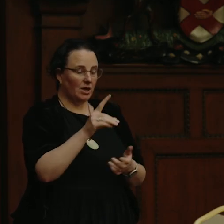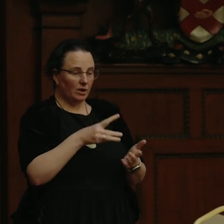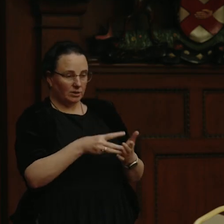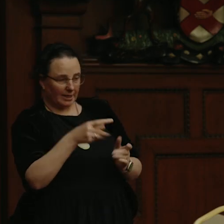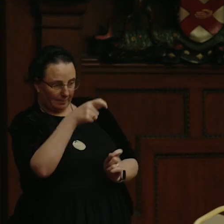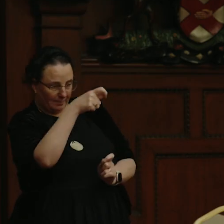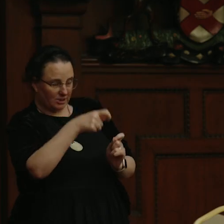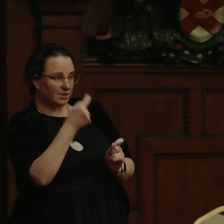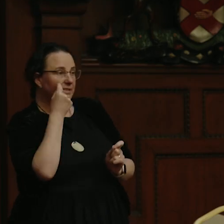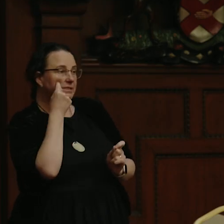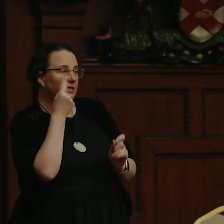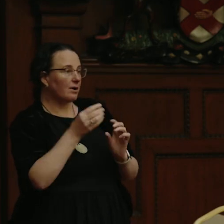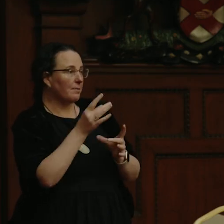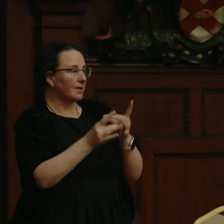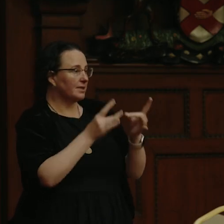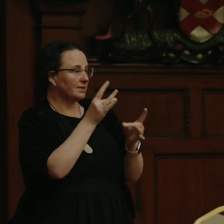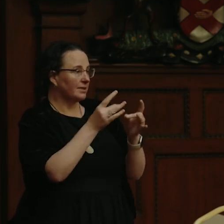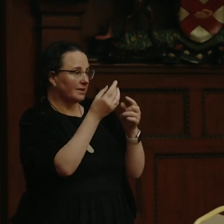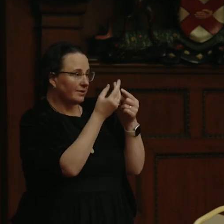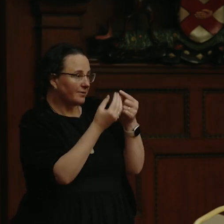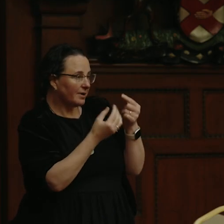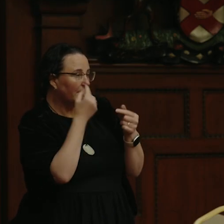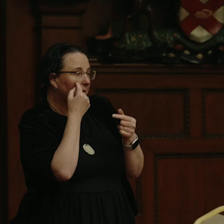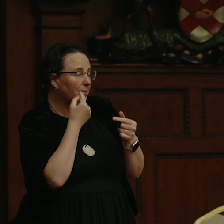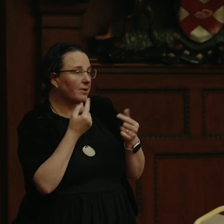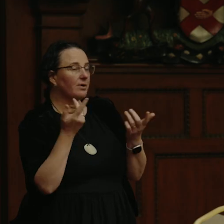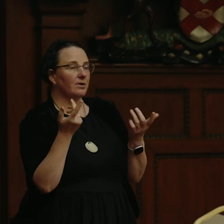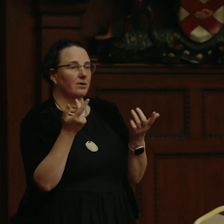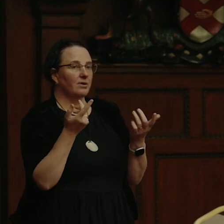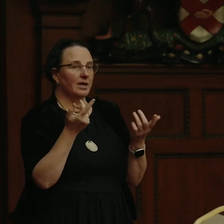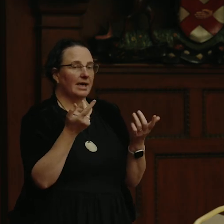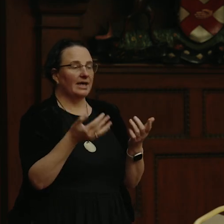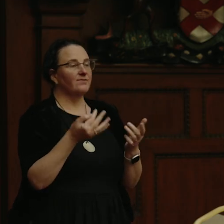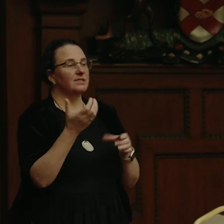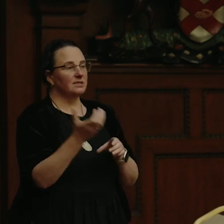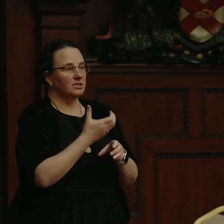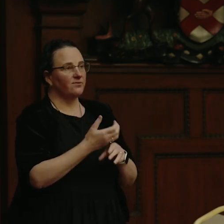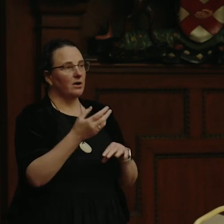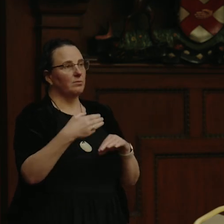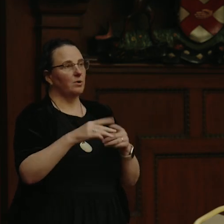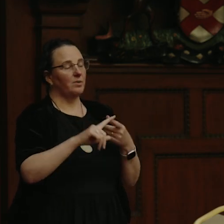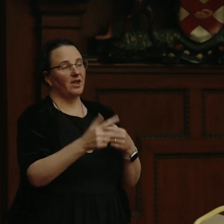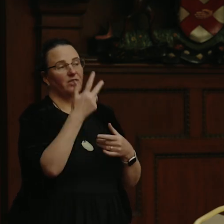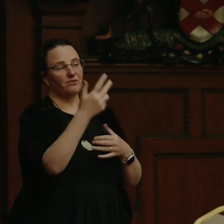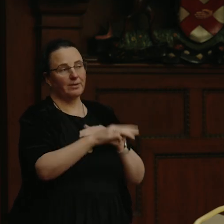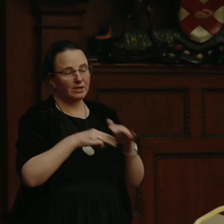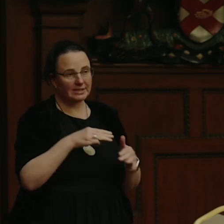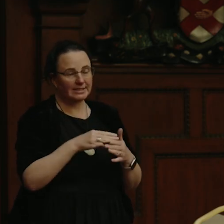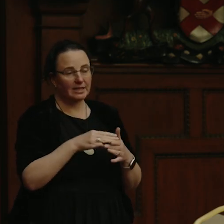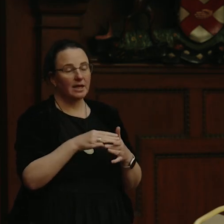and the staining. And I think it's persistent refractory dry eye disease. It's going on for more than 3 months that isn't responding to dry eye